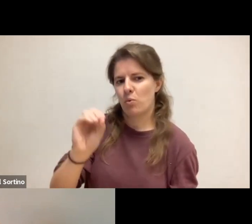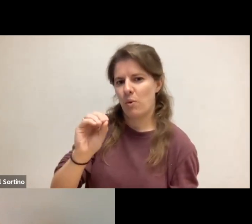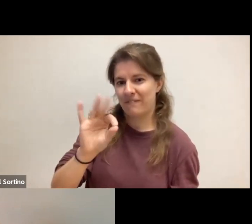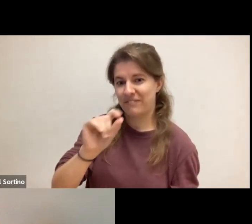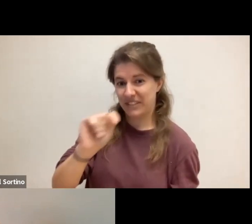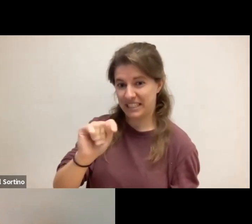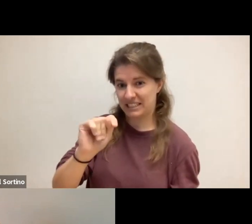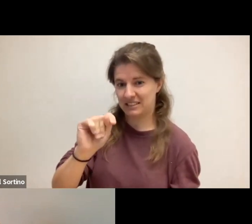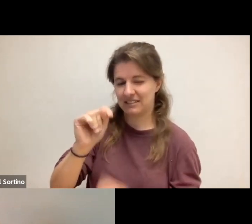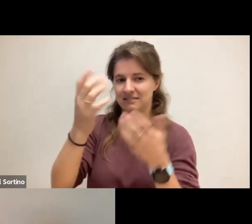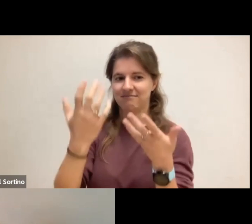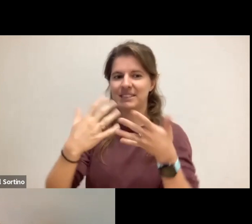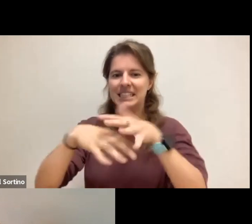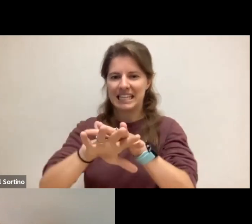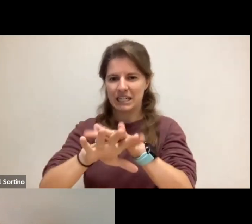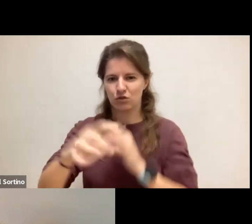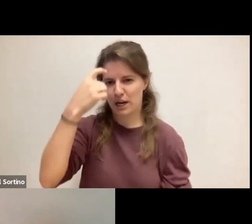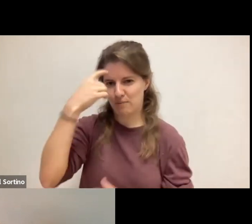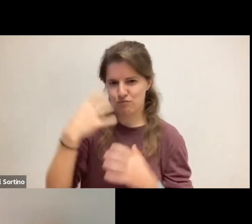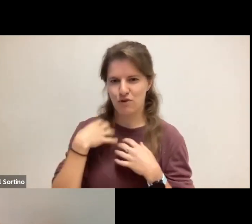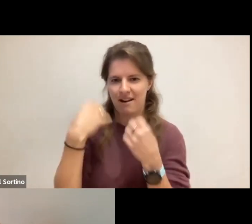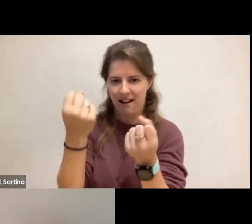And is the founder and president of